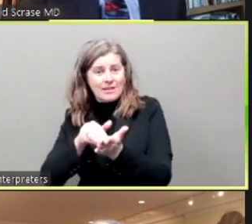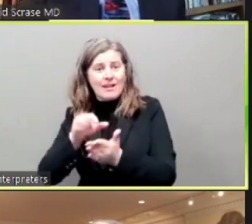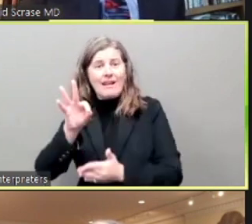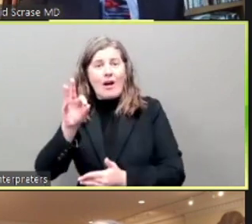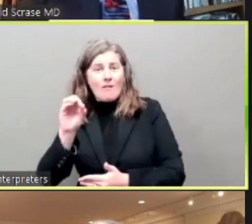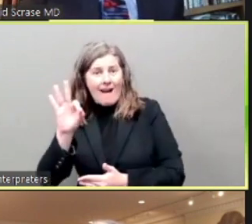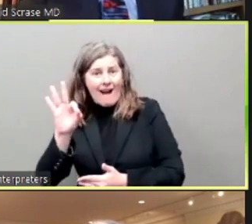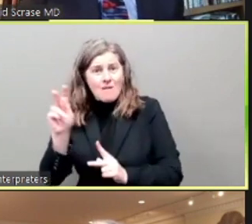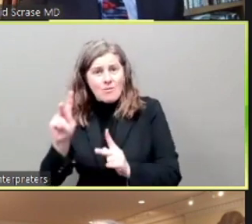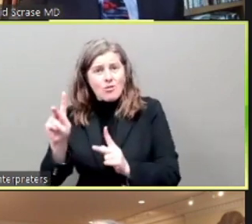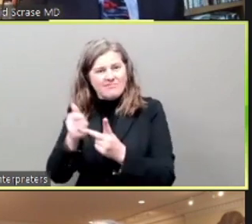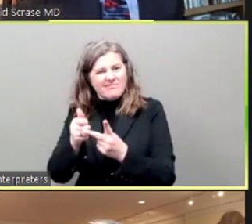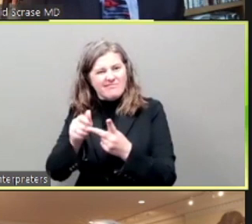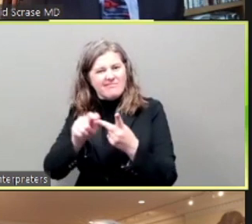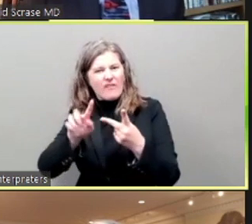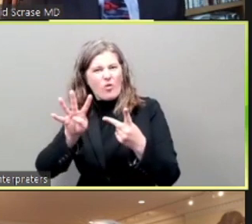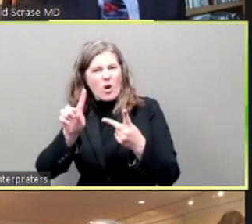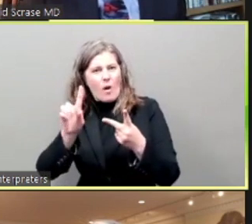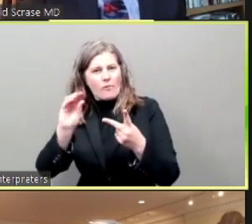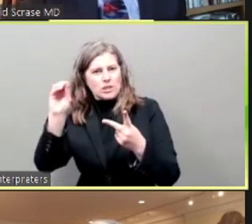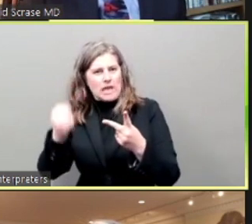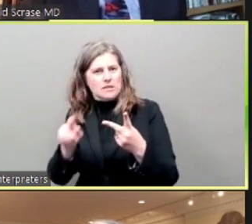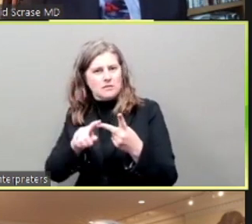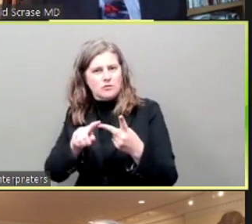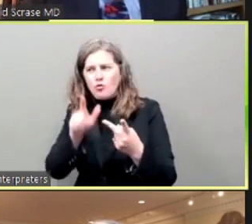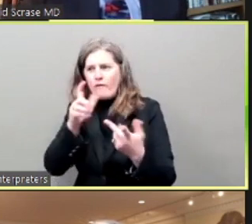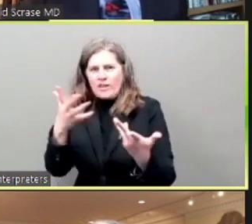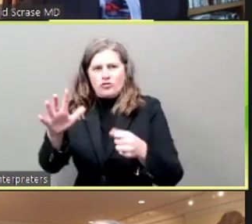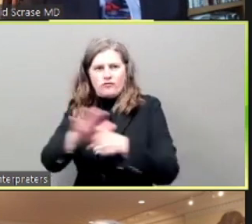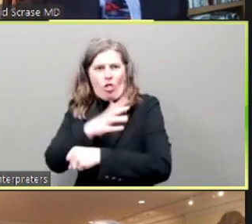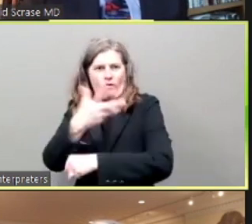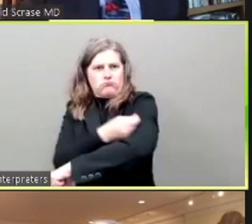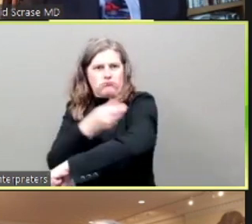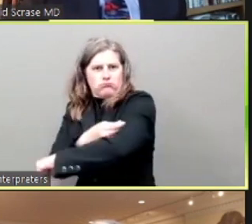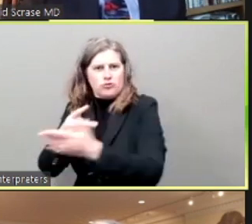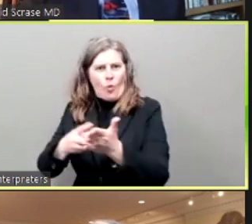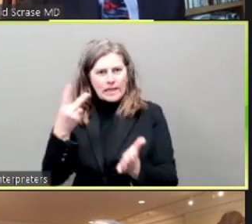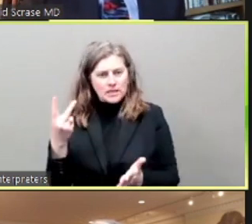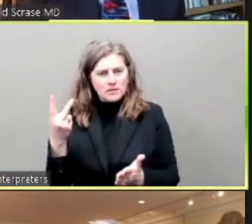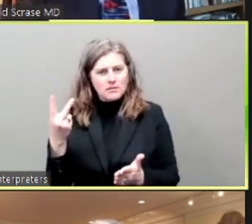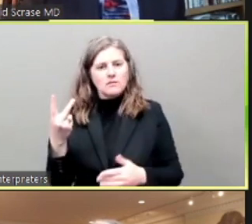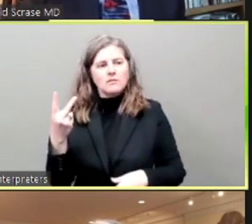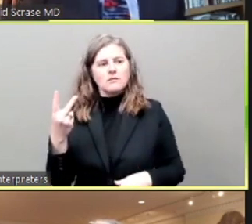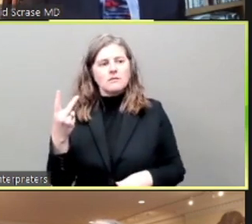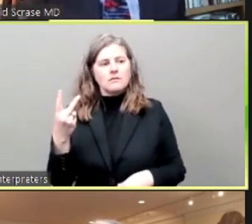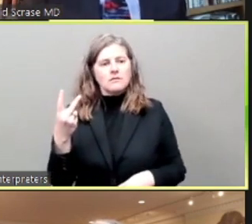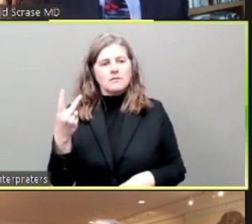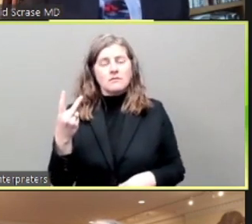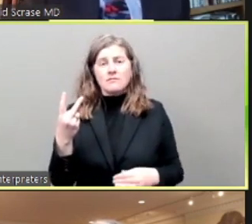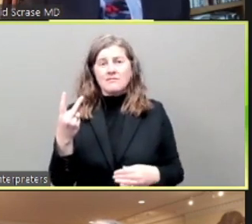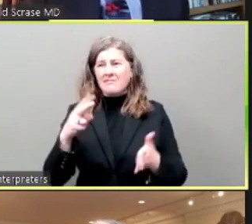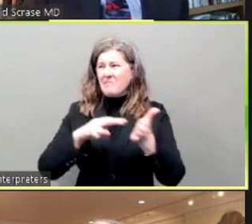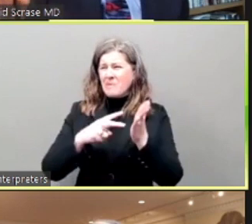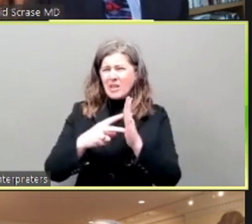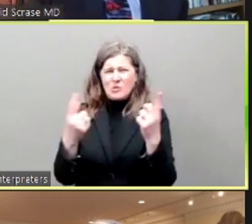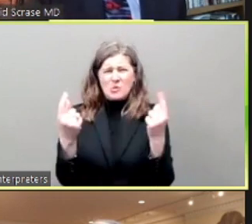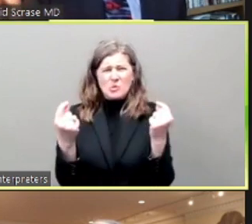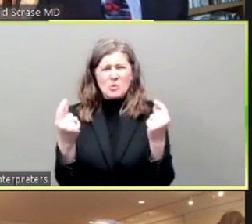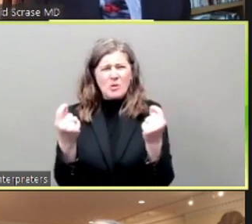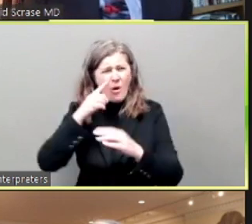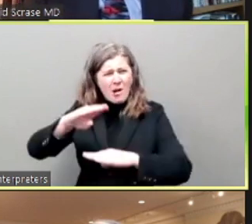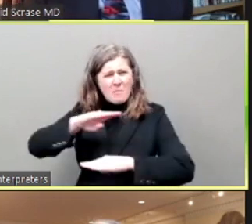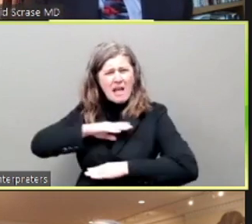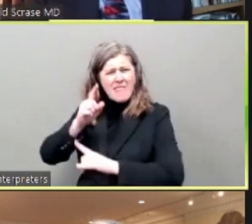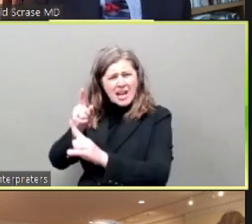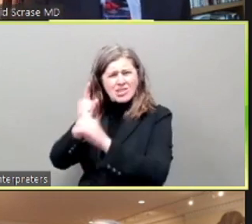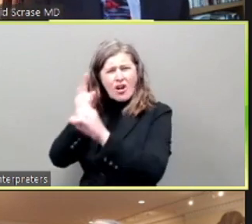690,909 people, which is the 41.1% that have had the full vaccine series. So all we would have to do to meet this target by the